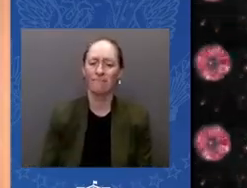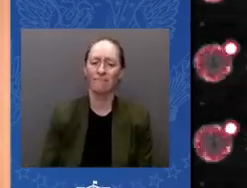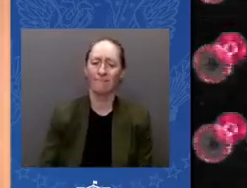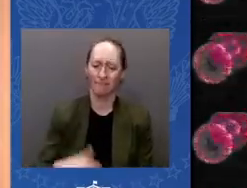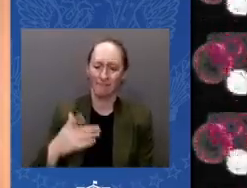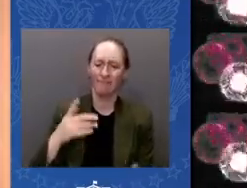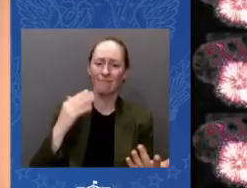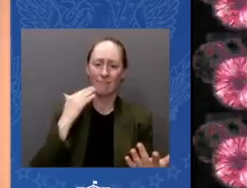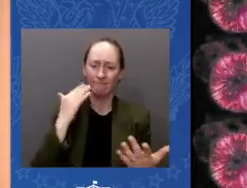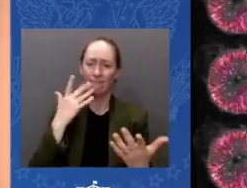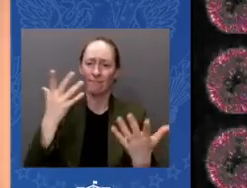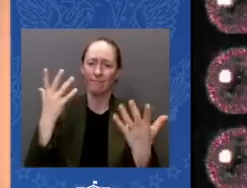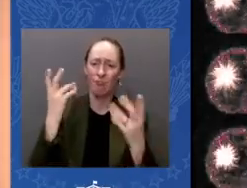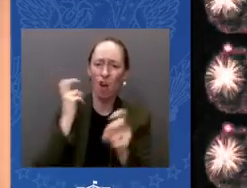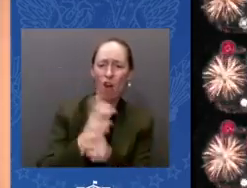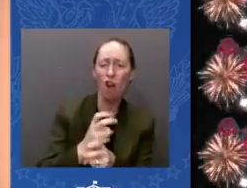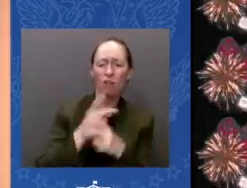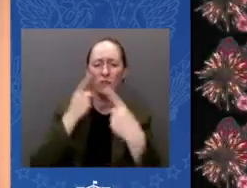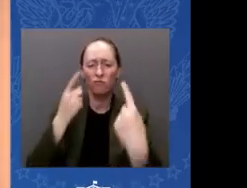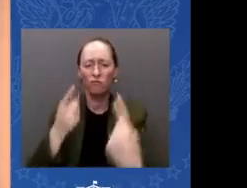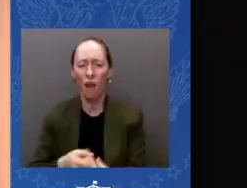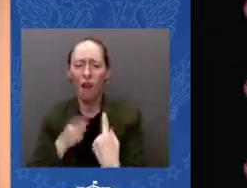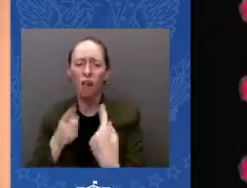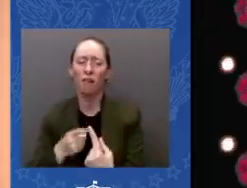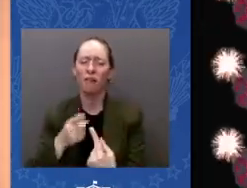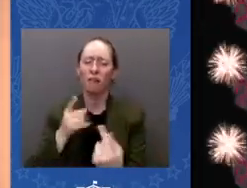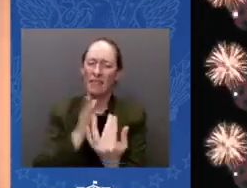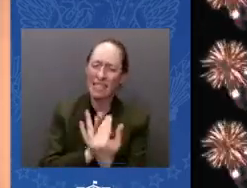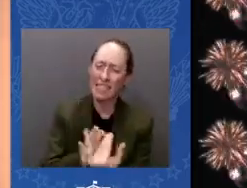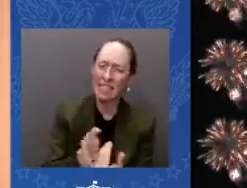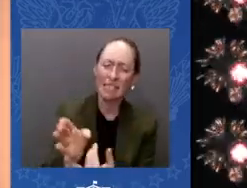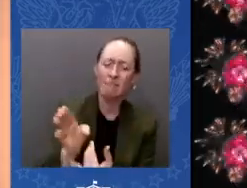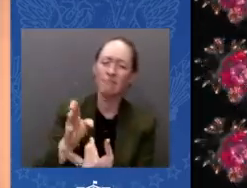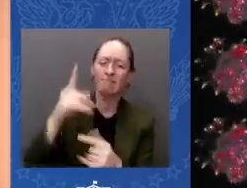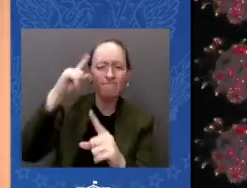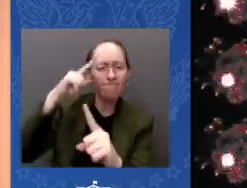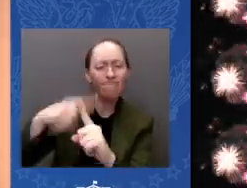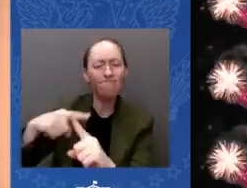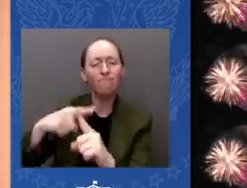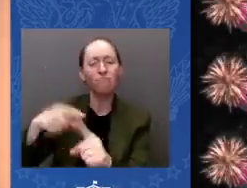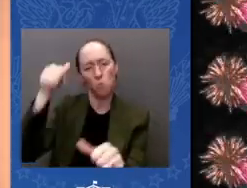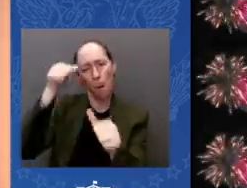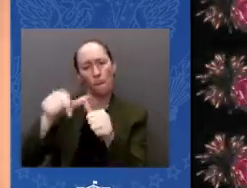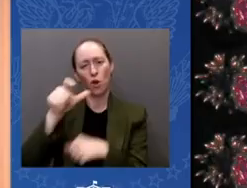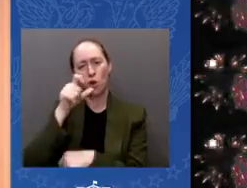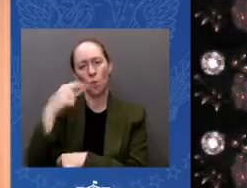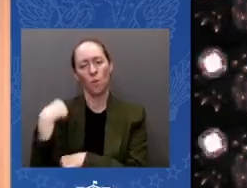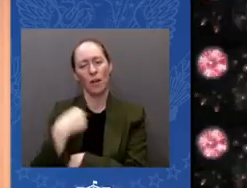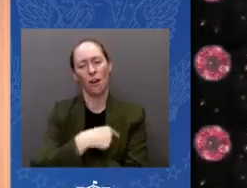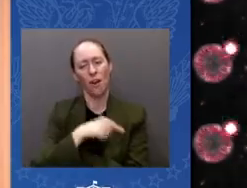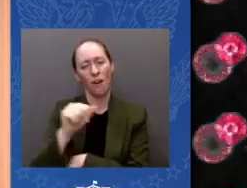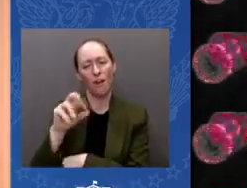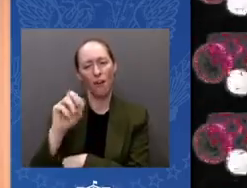We're the United States of America. There's nothing beyond our capacity when we work together.